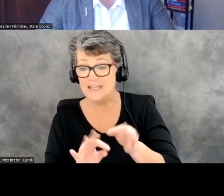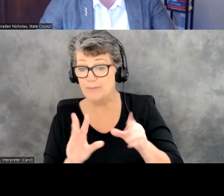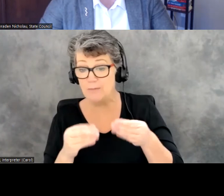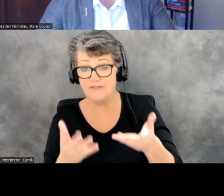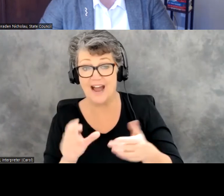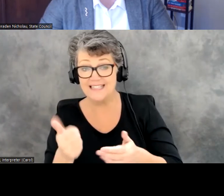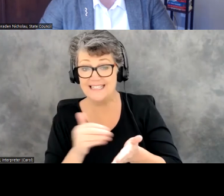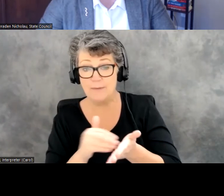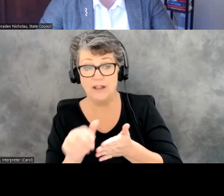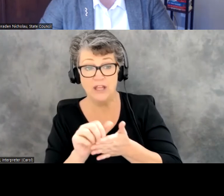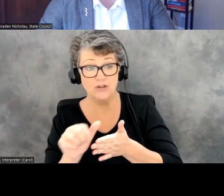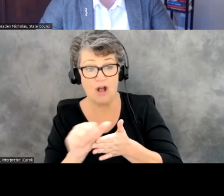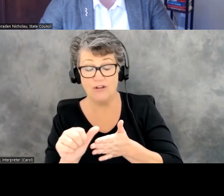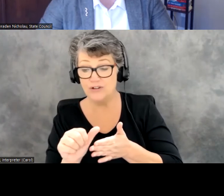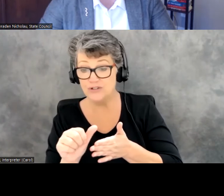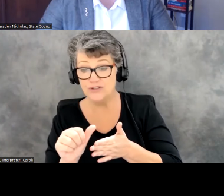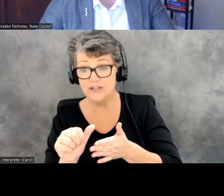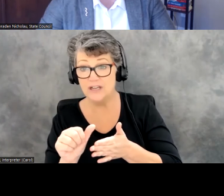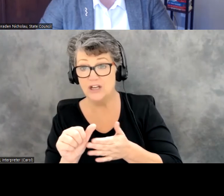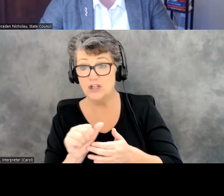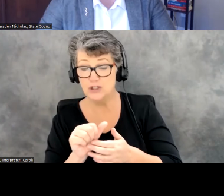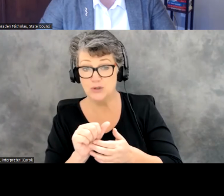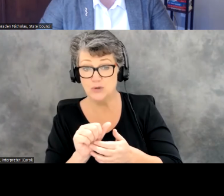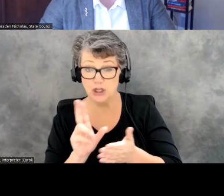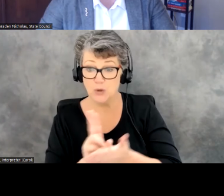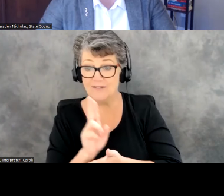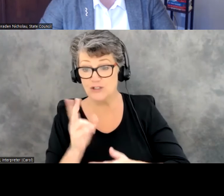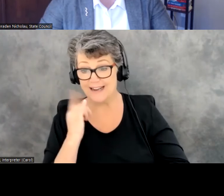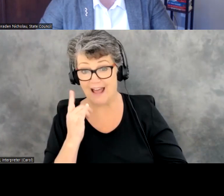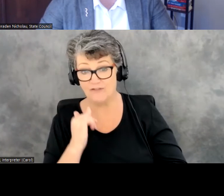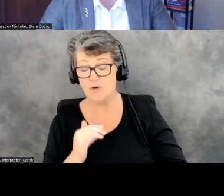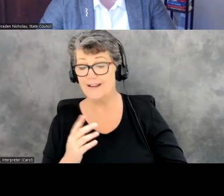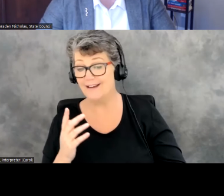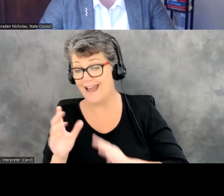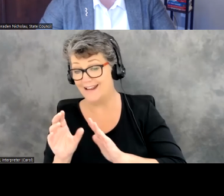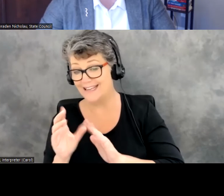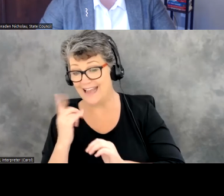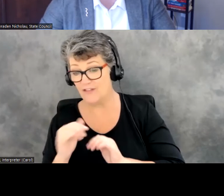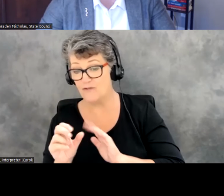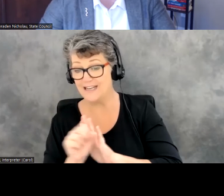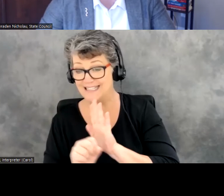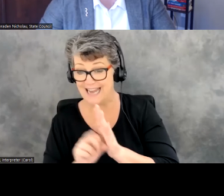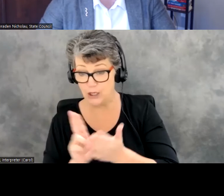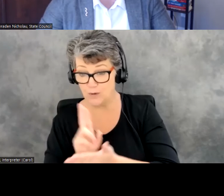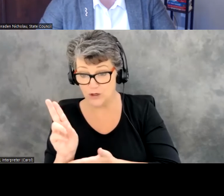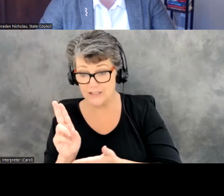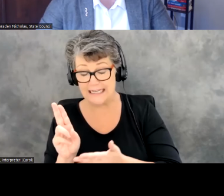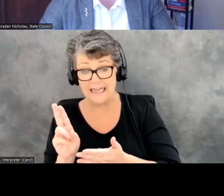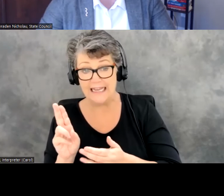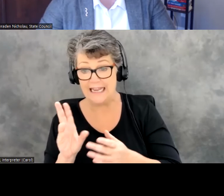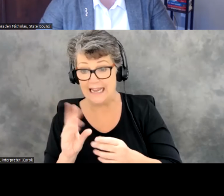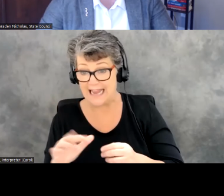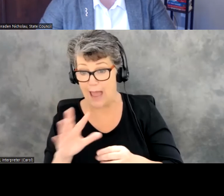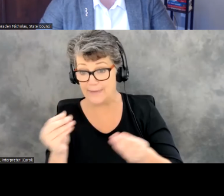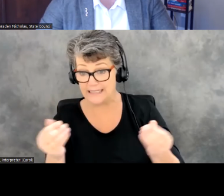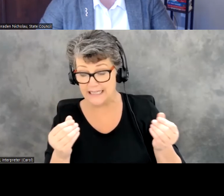$10 million to University of California and to California State University campuses to